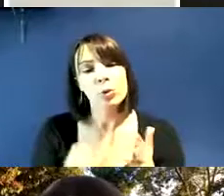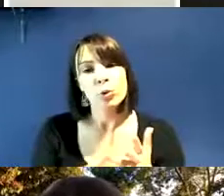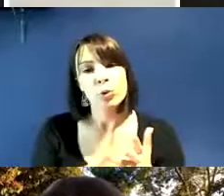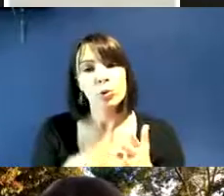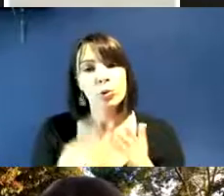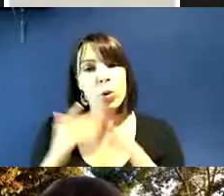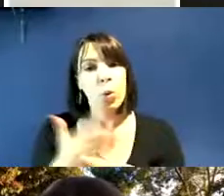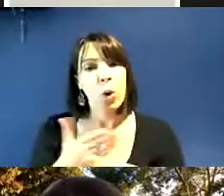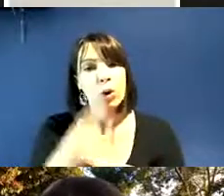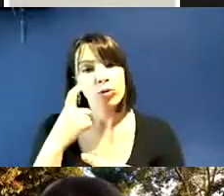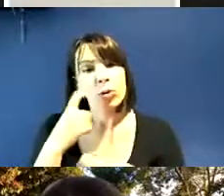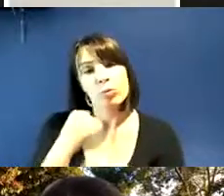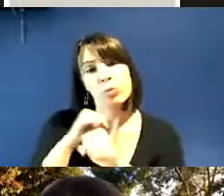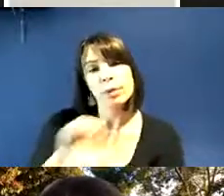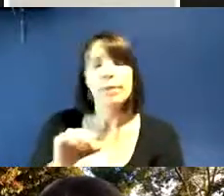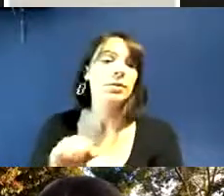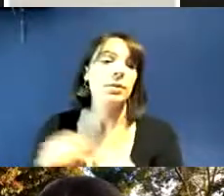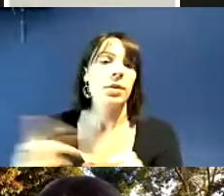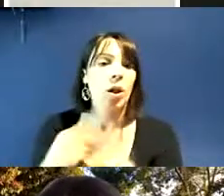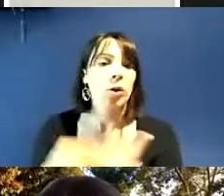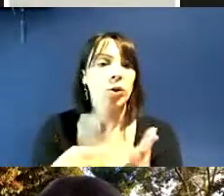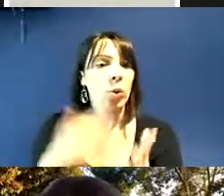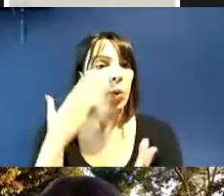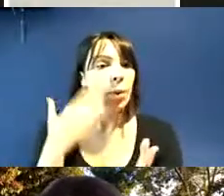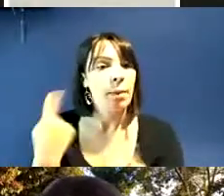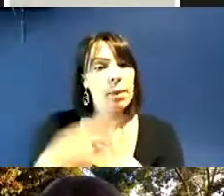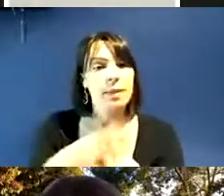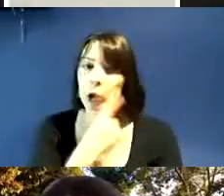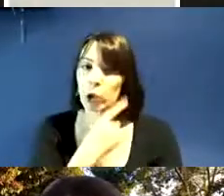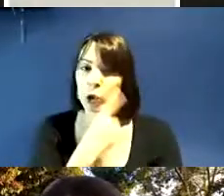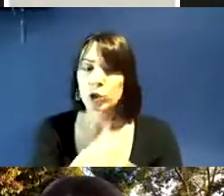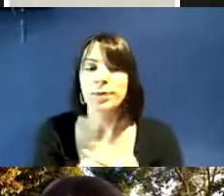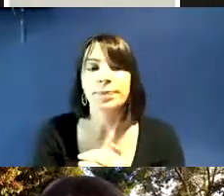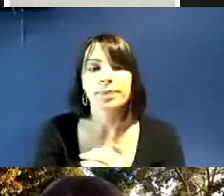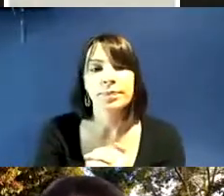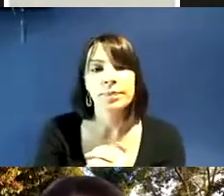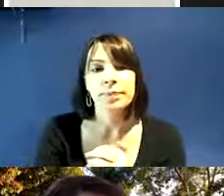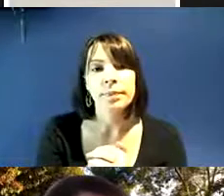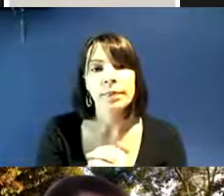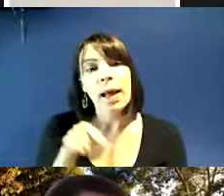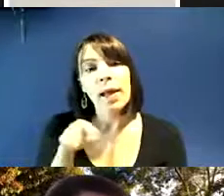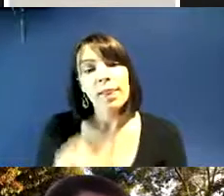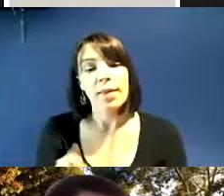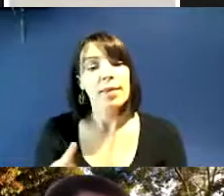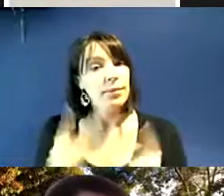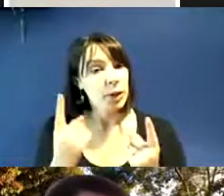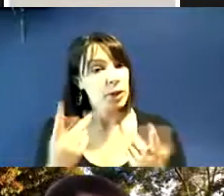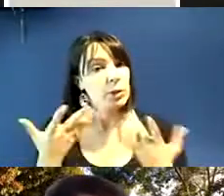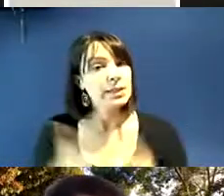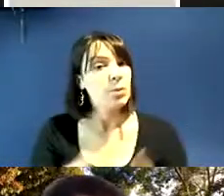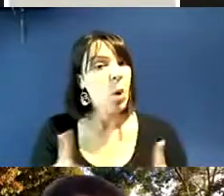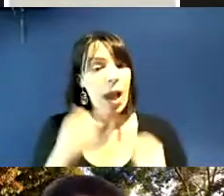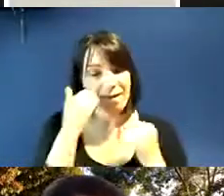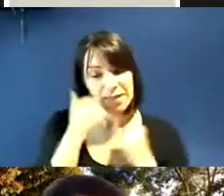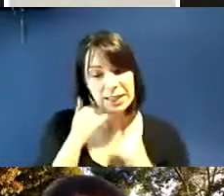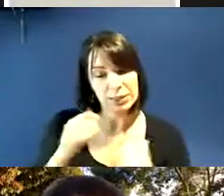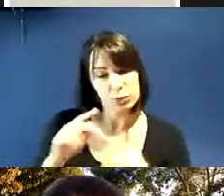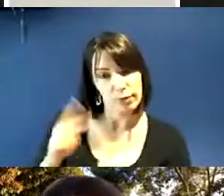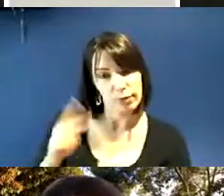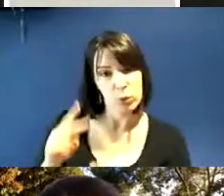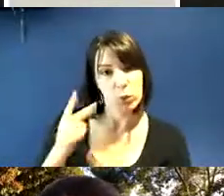girls. So the project began with an evidence review about the drivers of violence against women and girls with